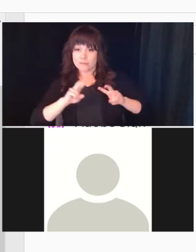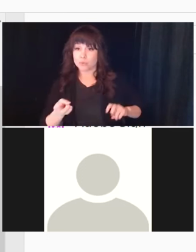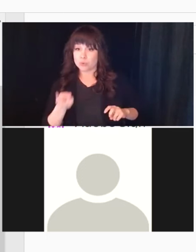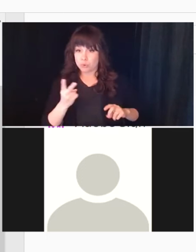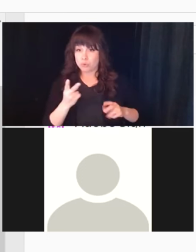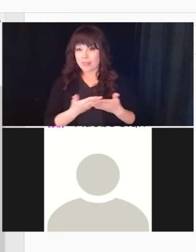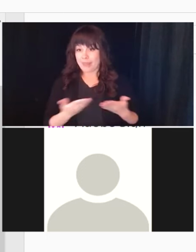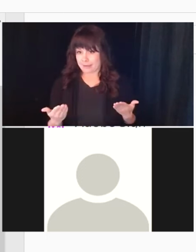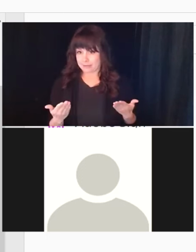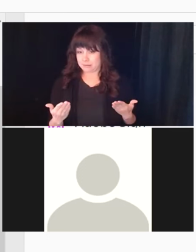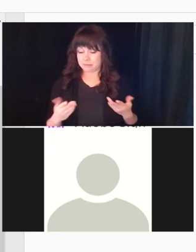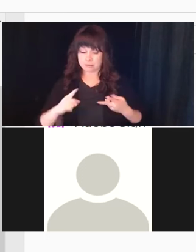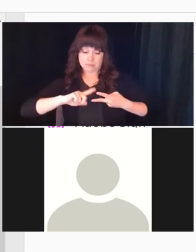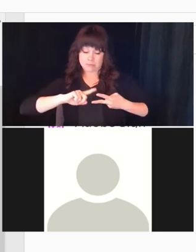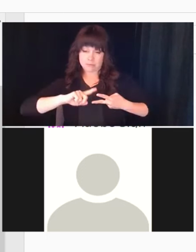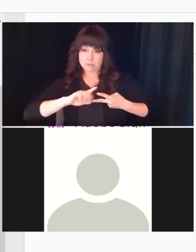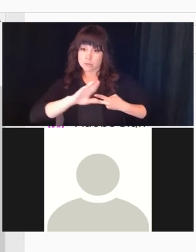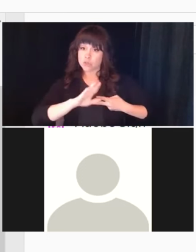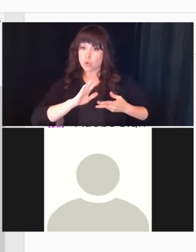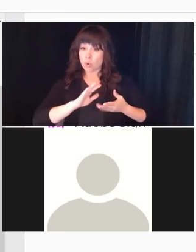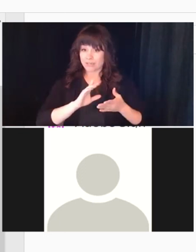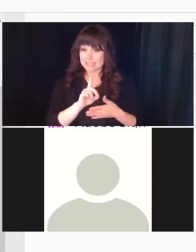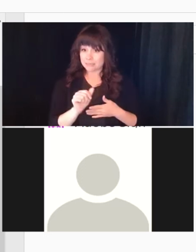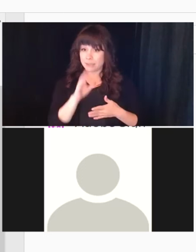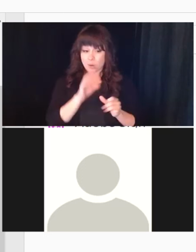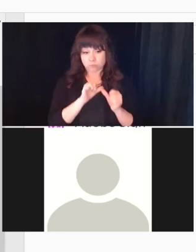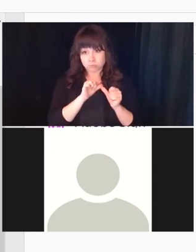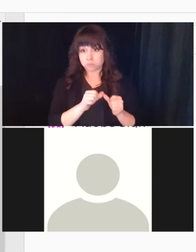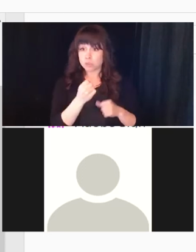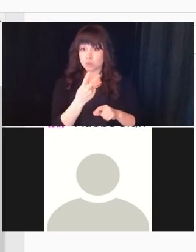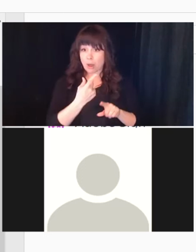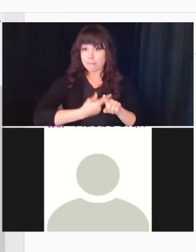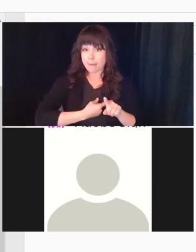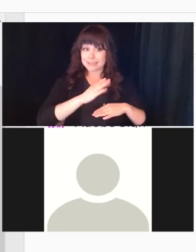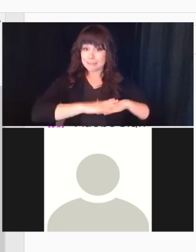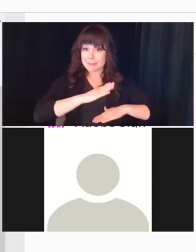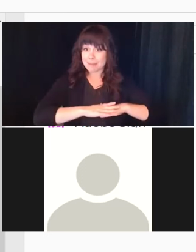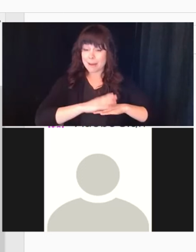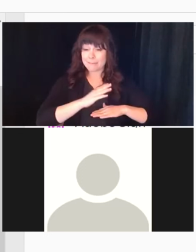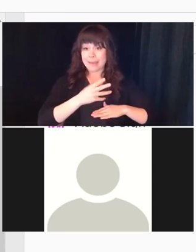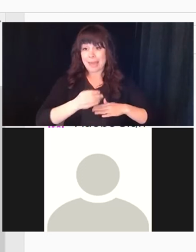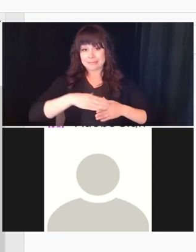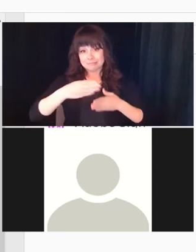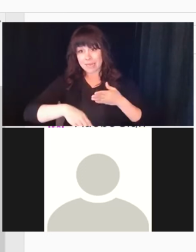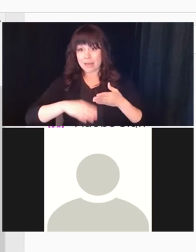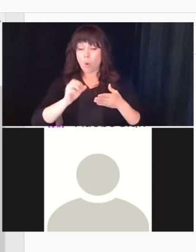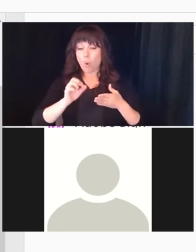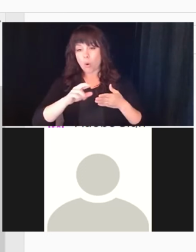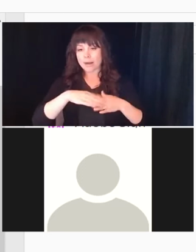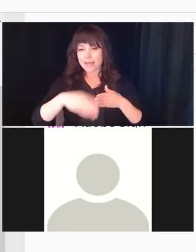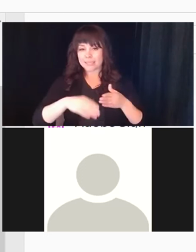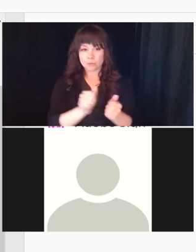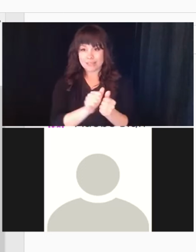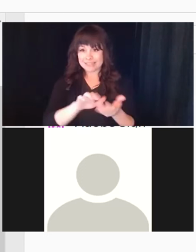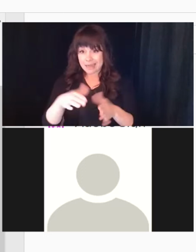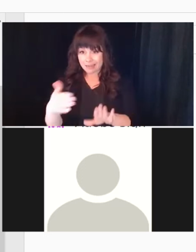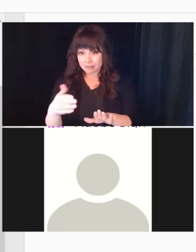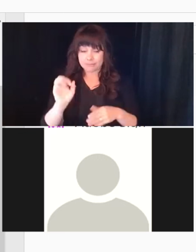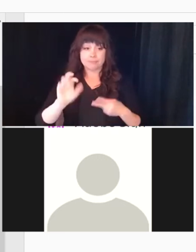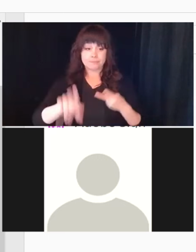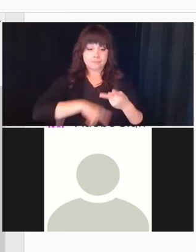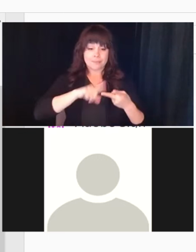one, is their disability going to last at least 12 months and end in death? And are they capable of working at or